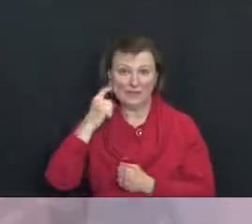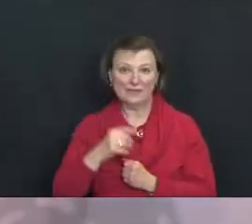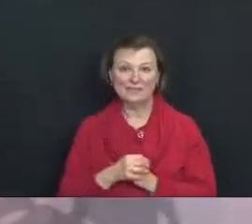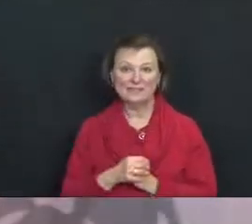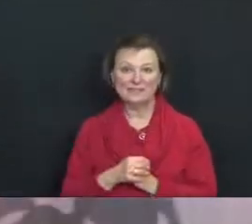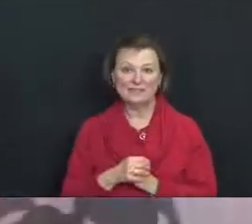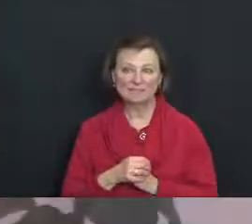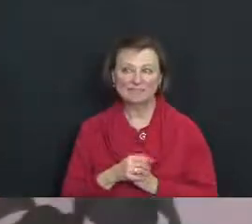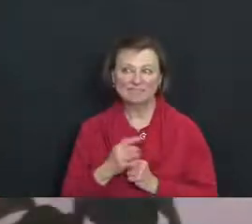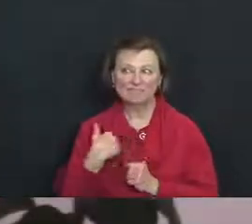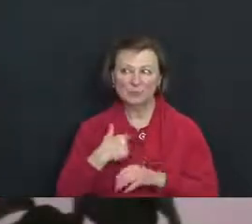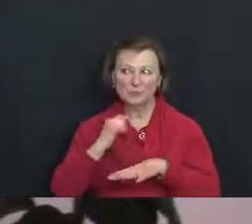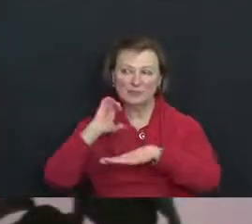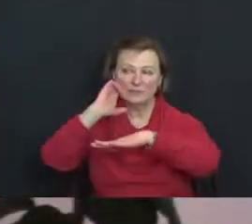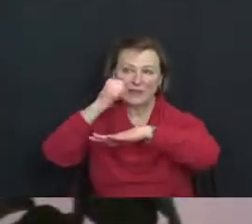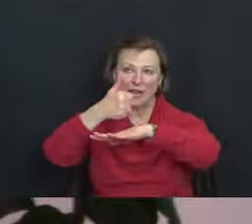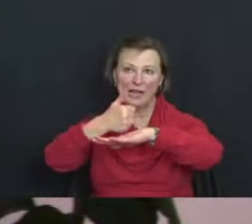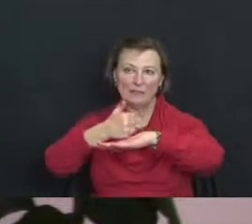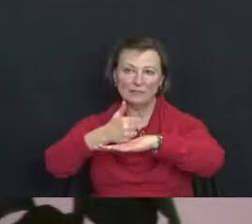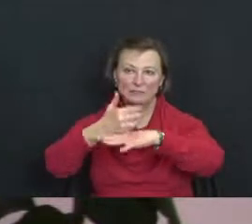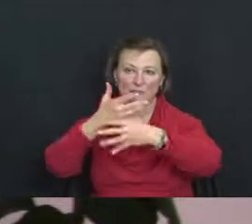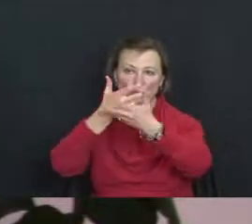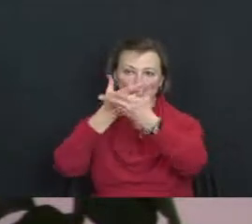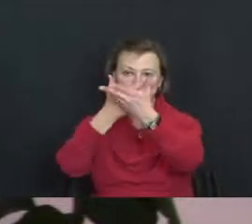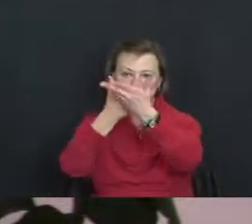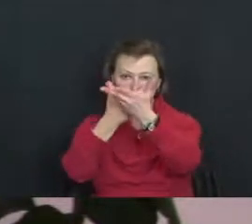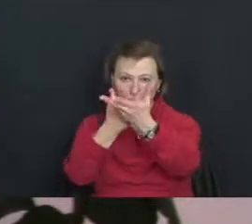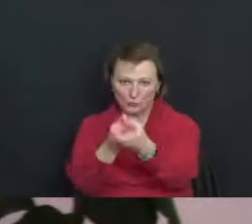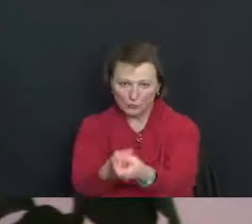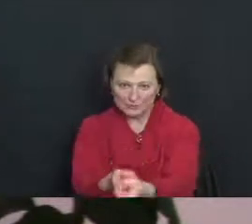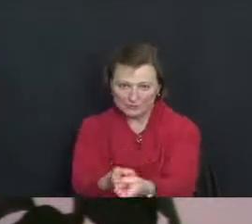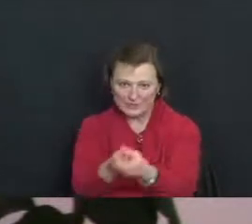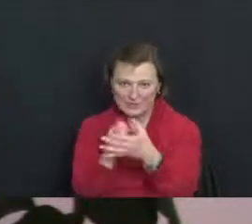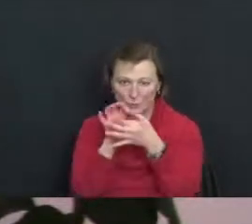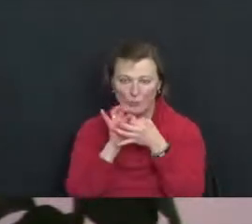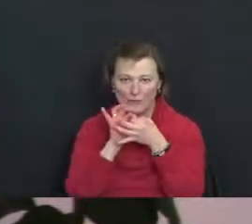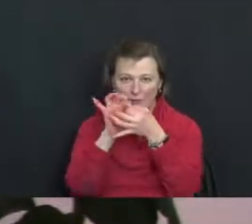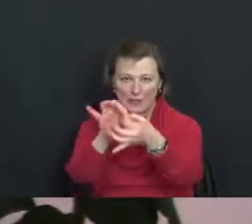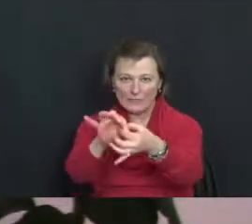as we establish trusting relationships